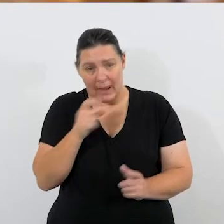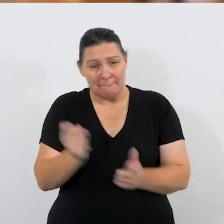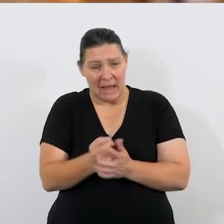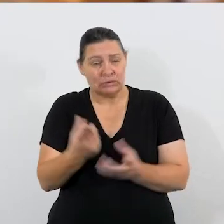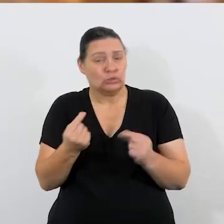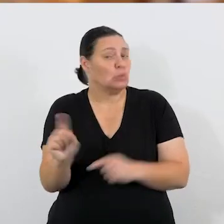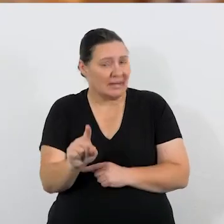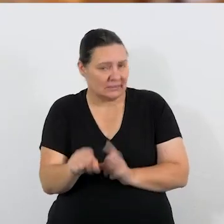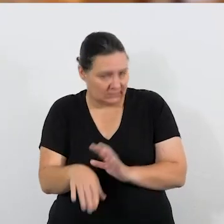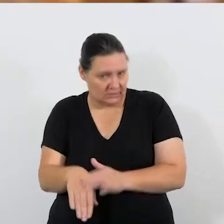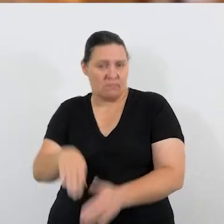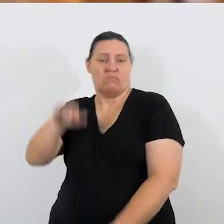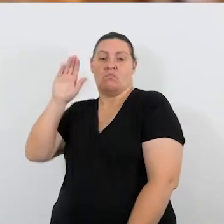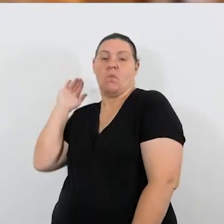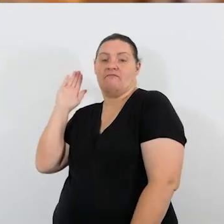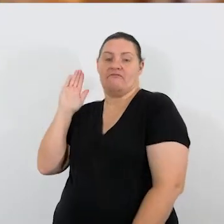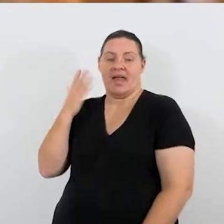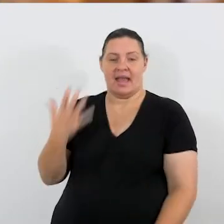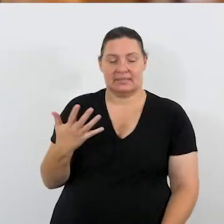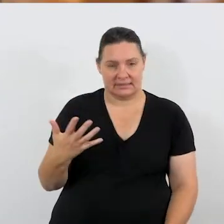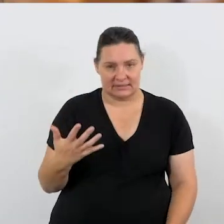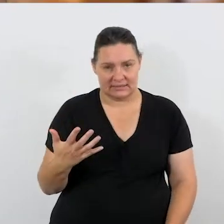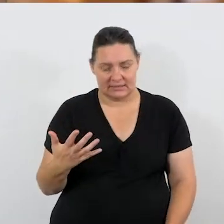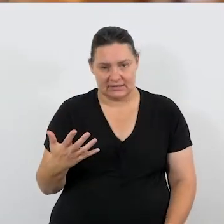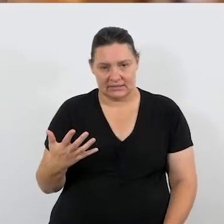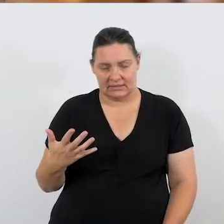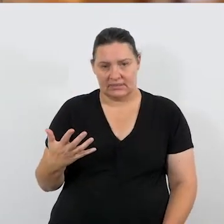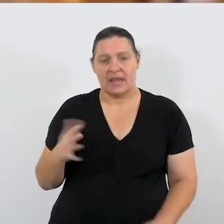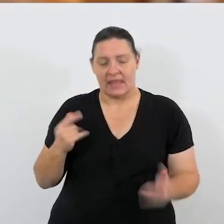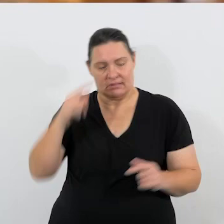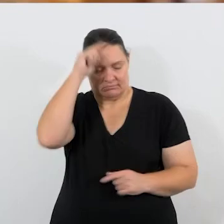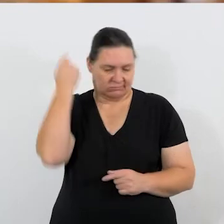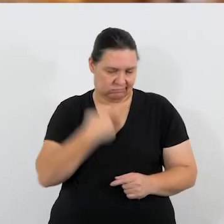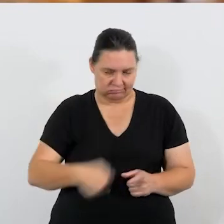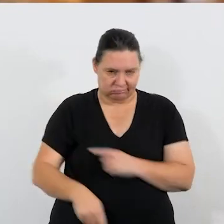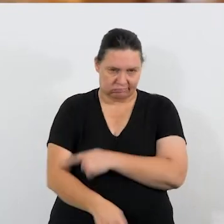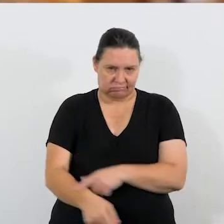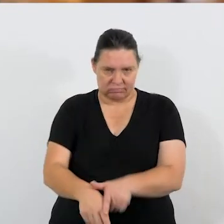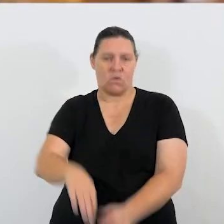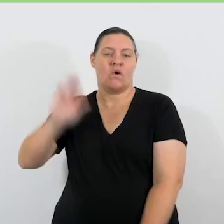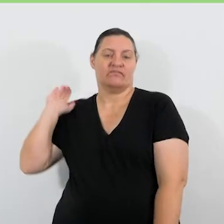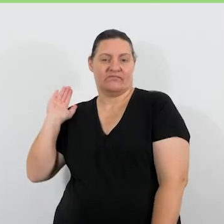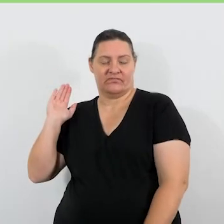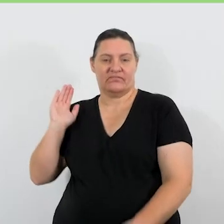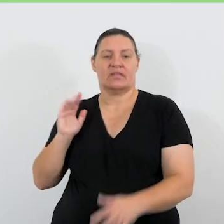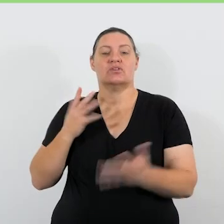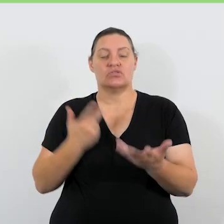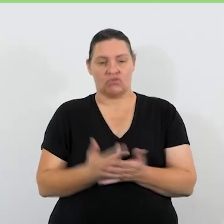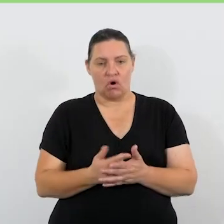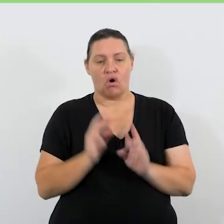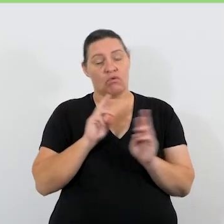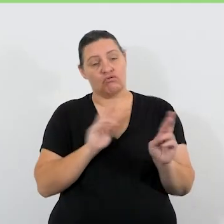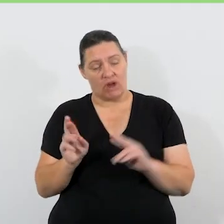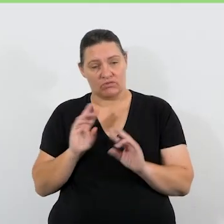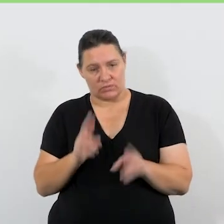right reaction for this is to remove your hand, which is then how you protect your body. So here we're saying that the